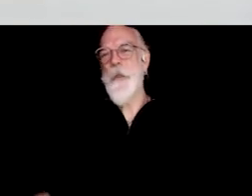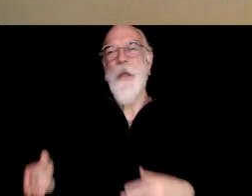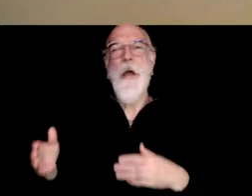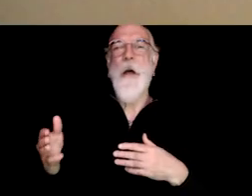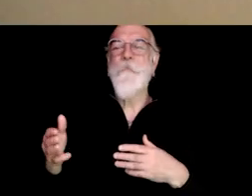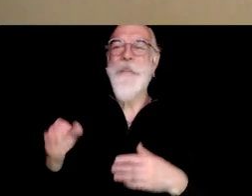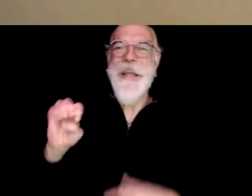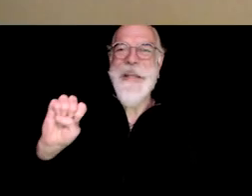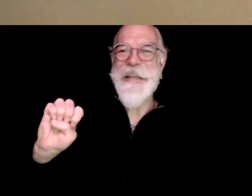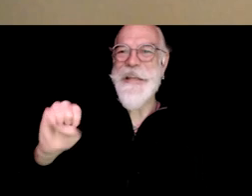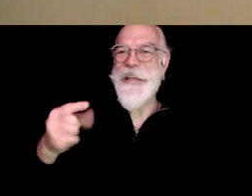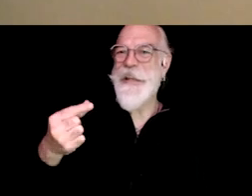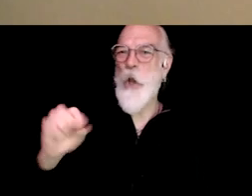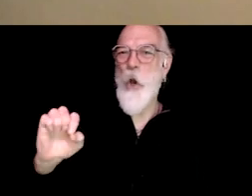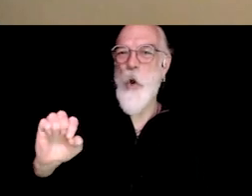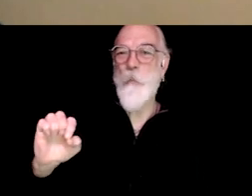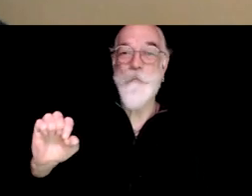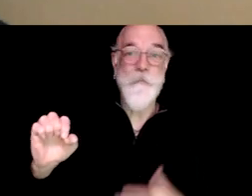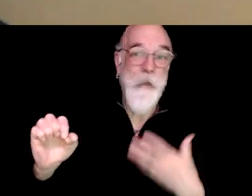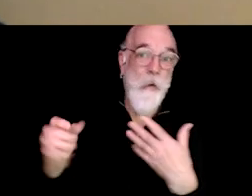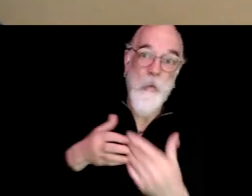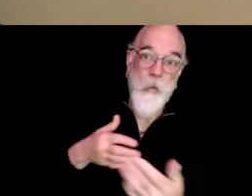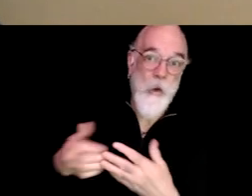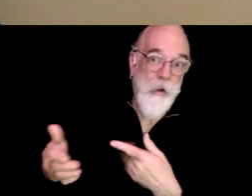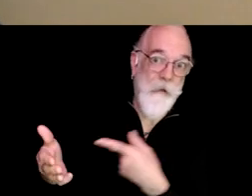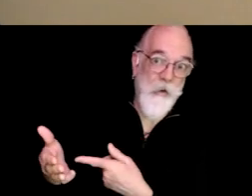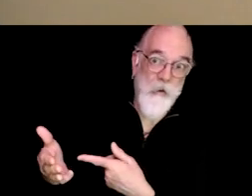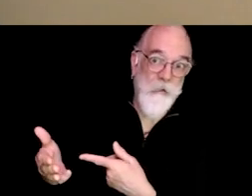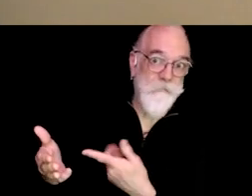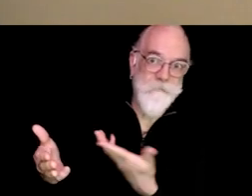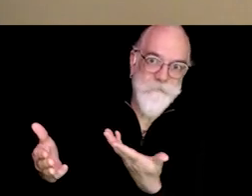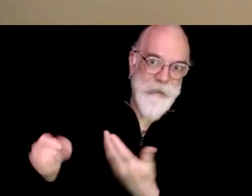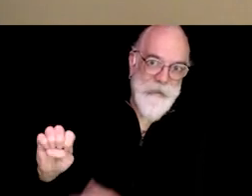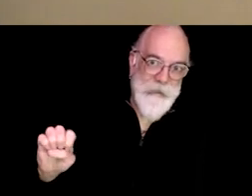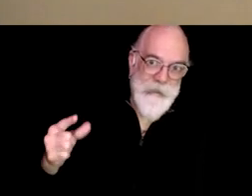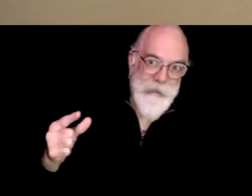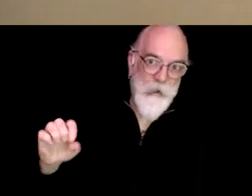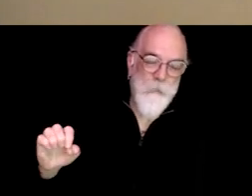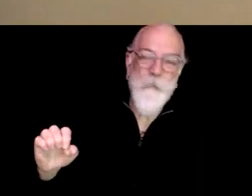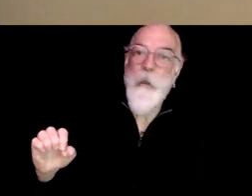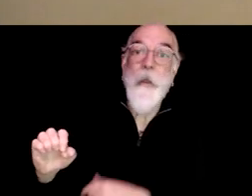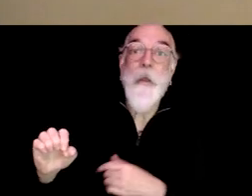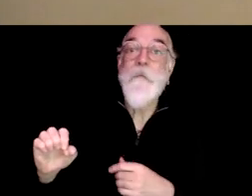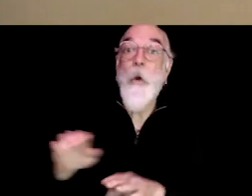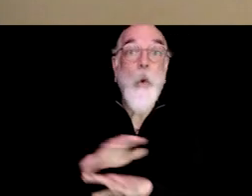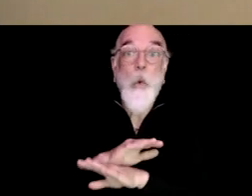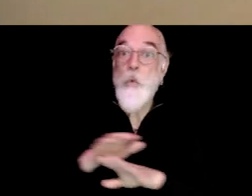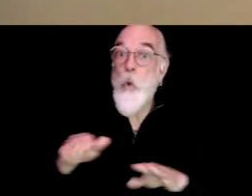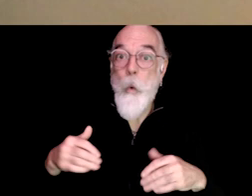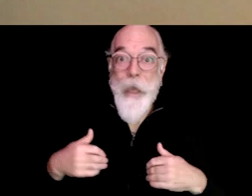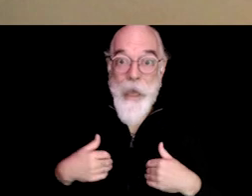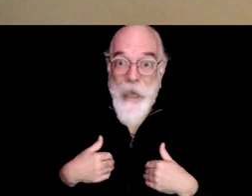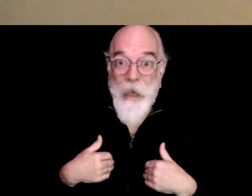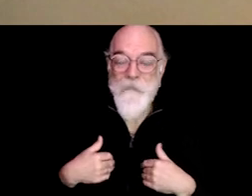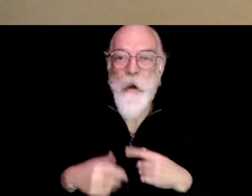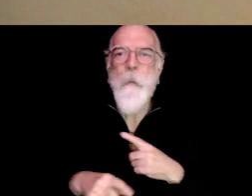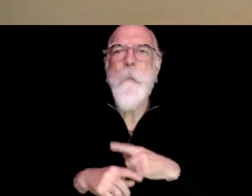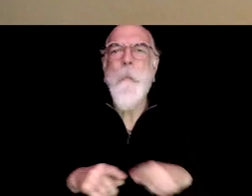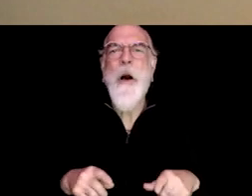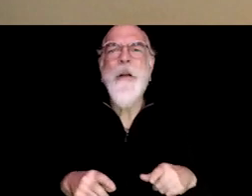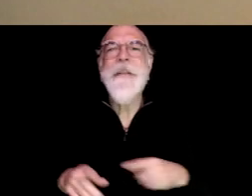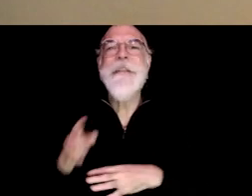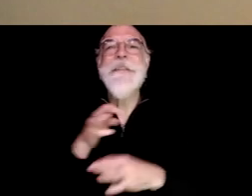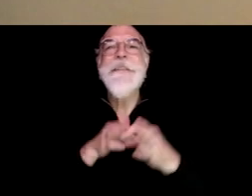Whatever an ego is, if we didn't have that and we understood that the soul